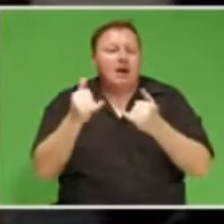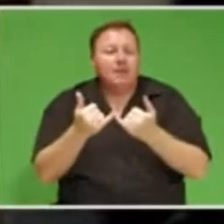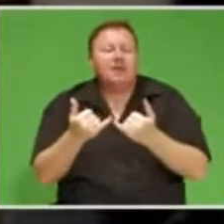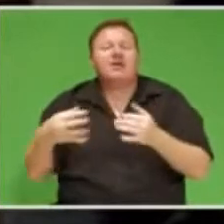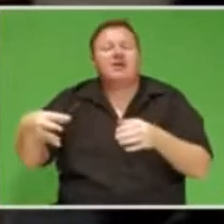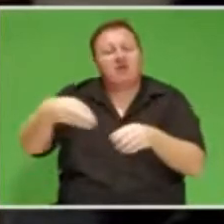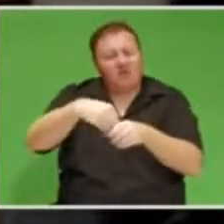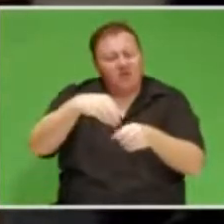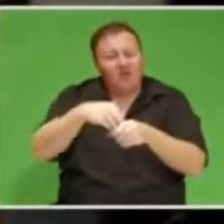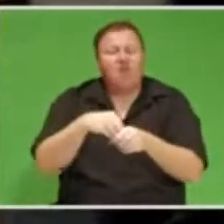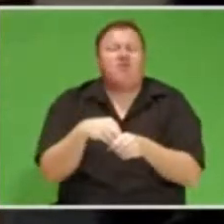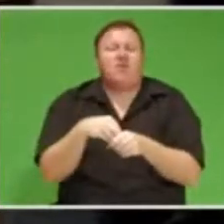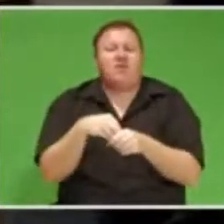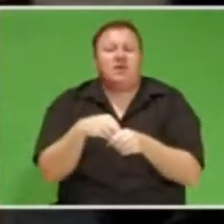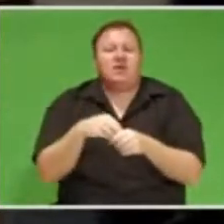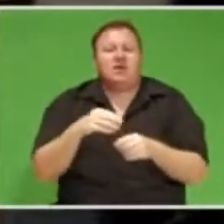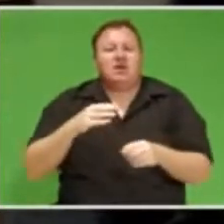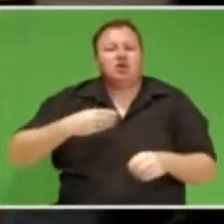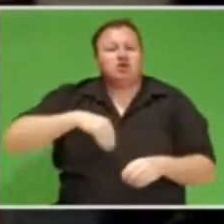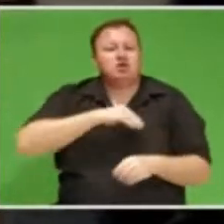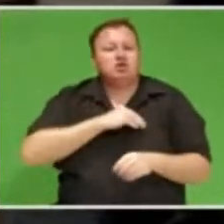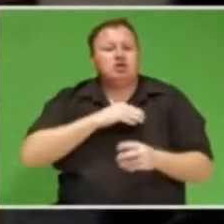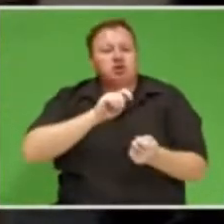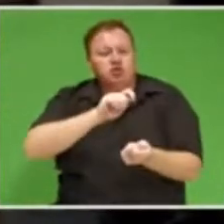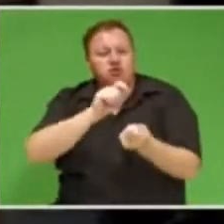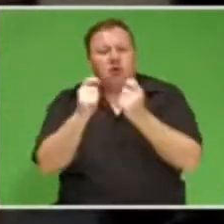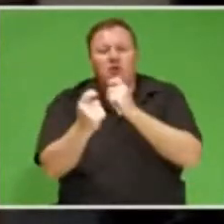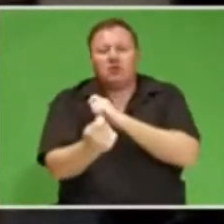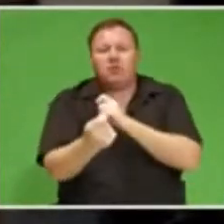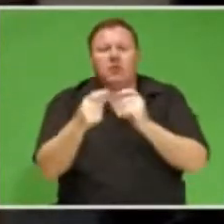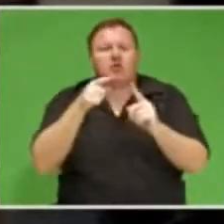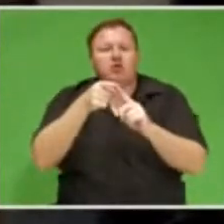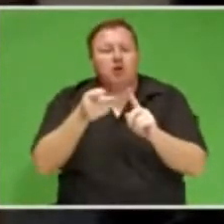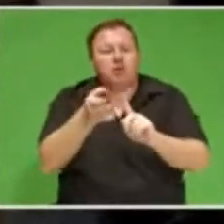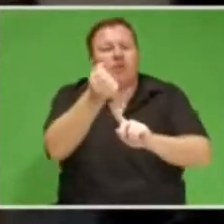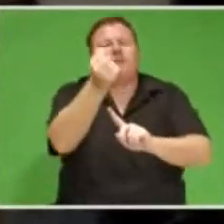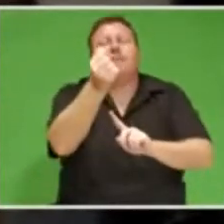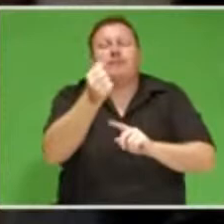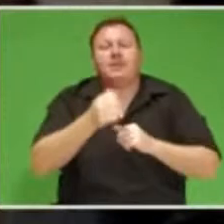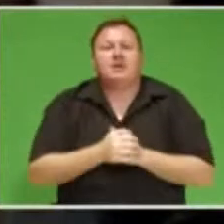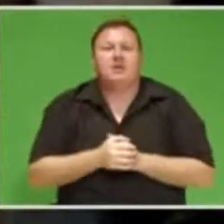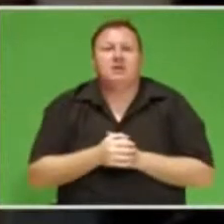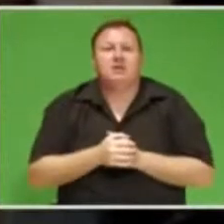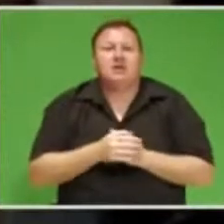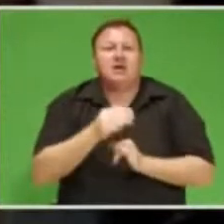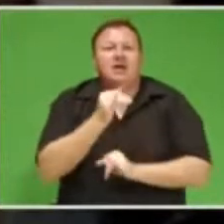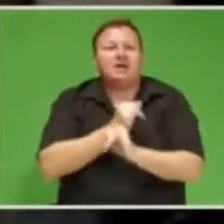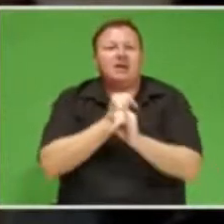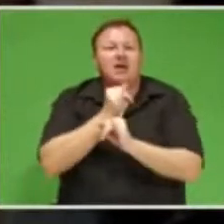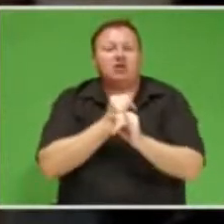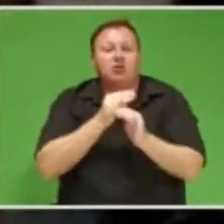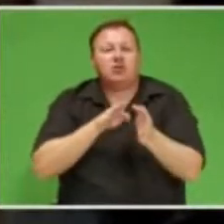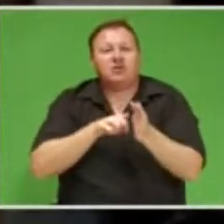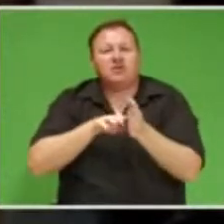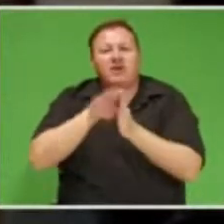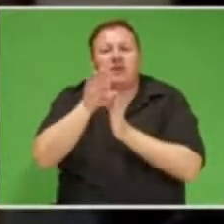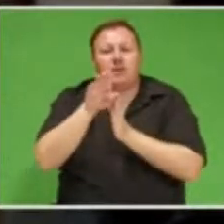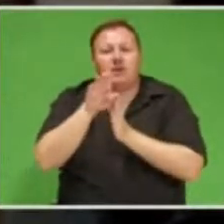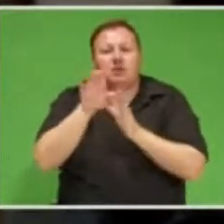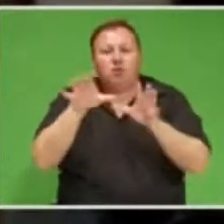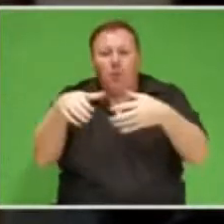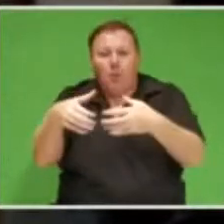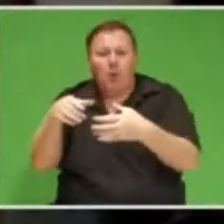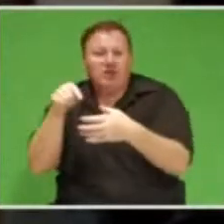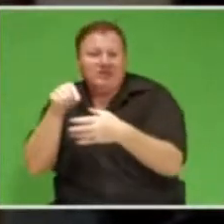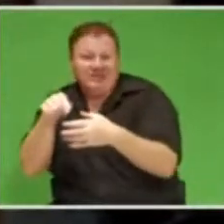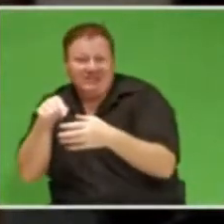industry-wide gender transformation targets. The Industrial Development Corporation has earmarked